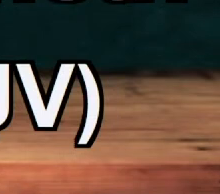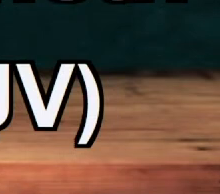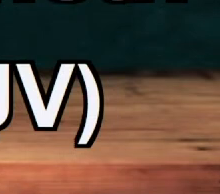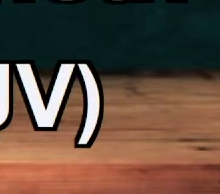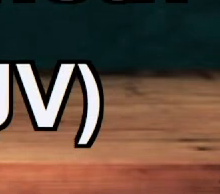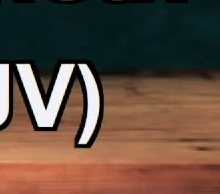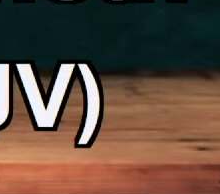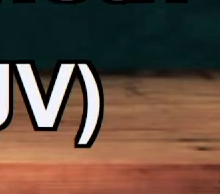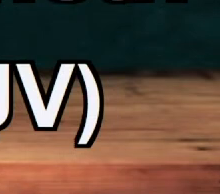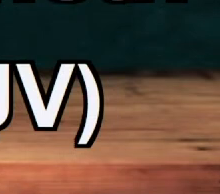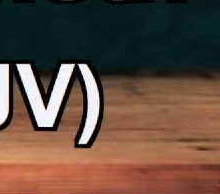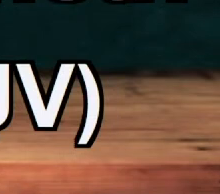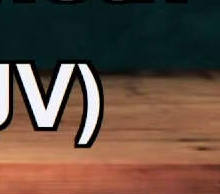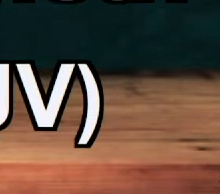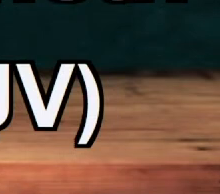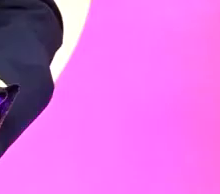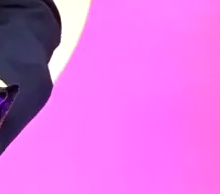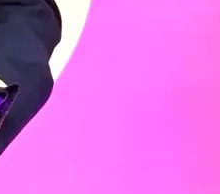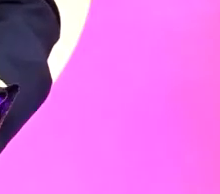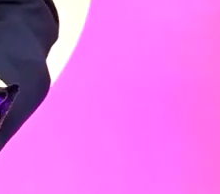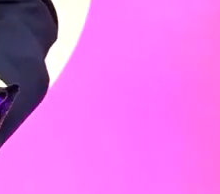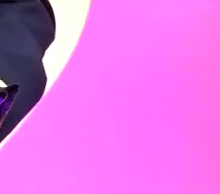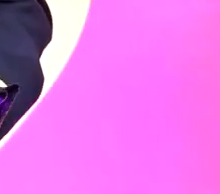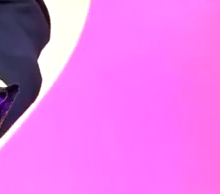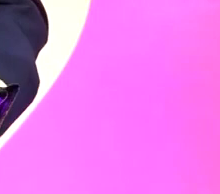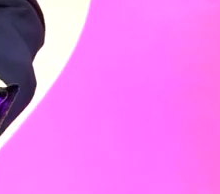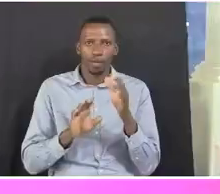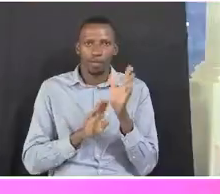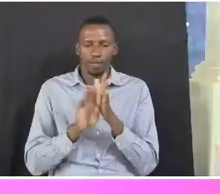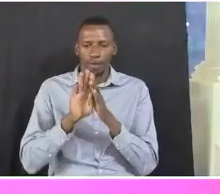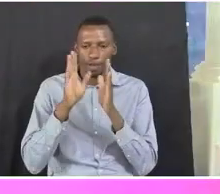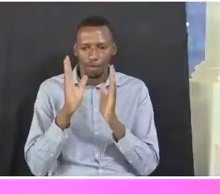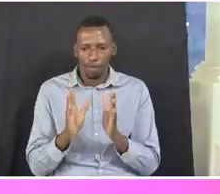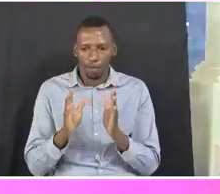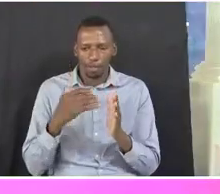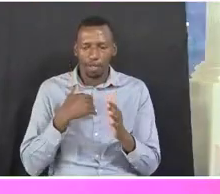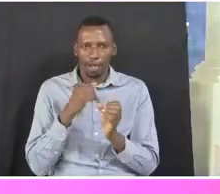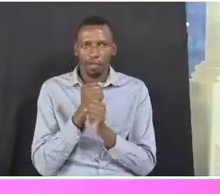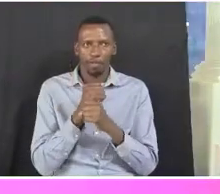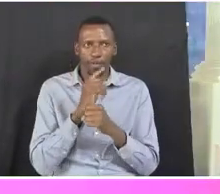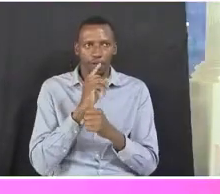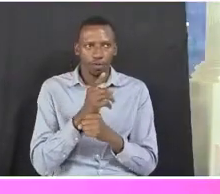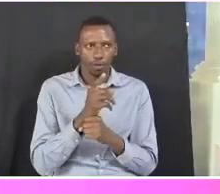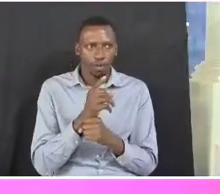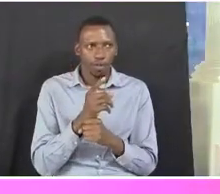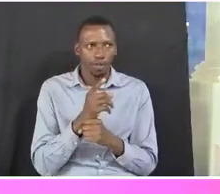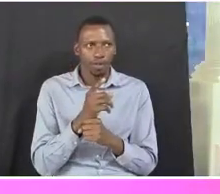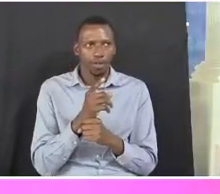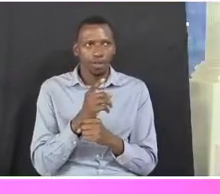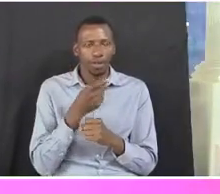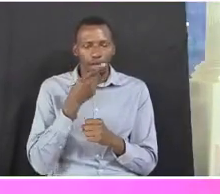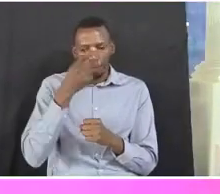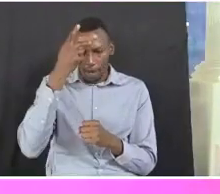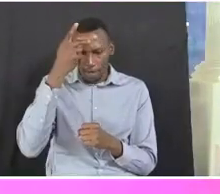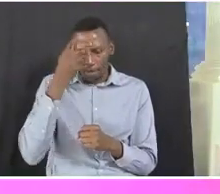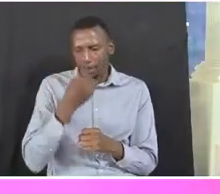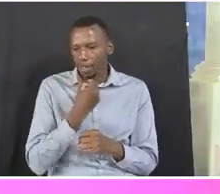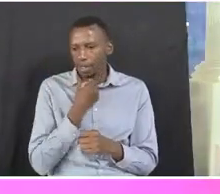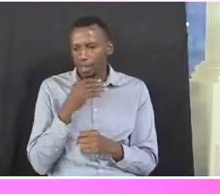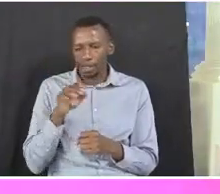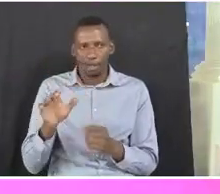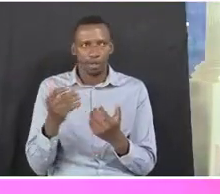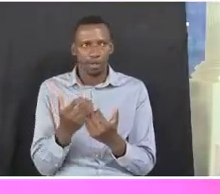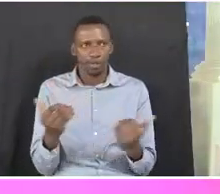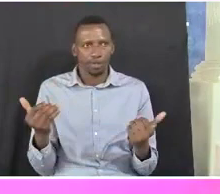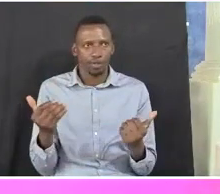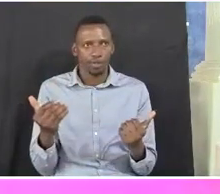son. So curriculum developers have made sure that parents have hated their children and they